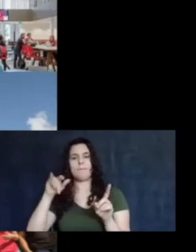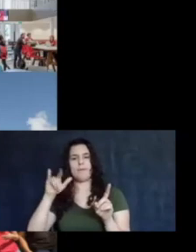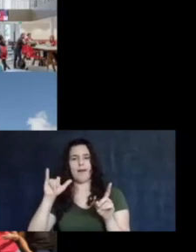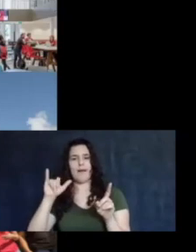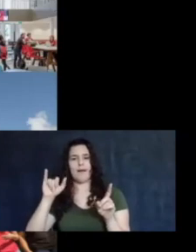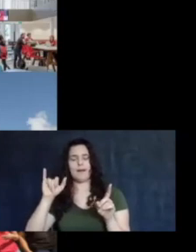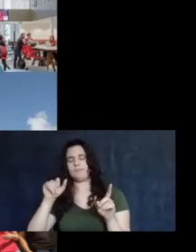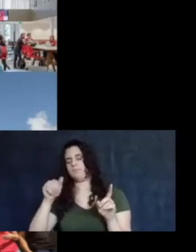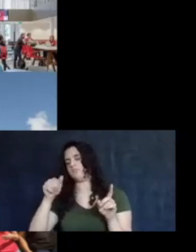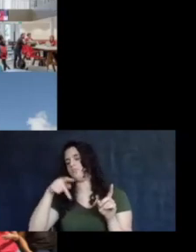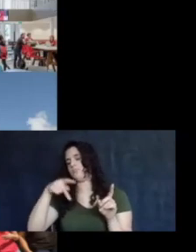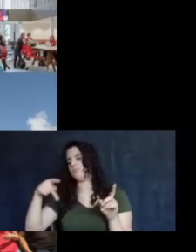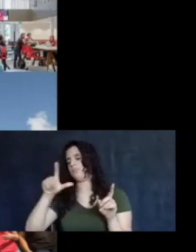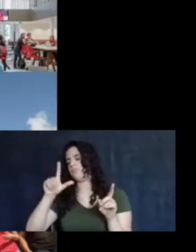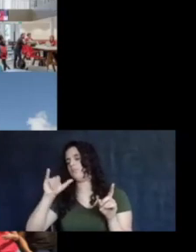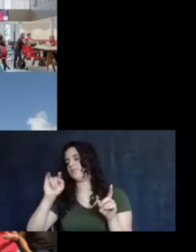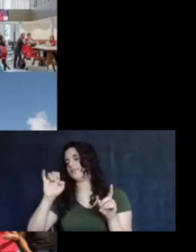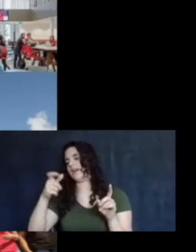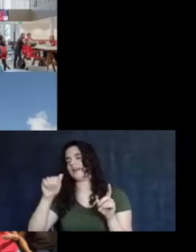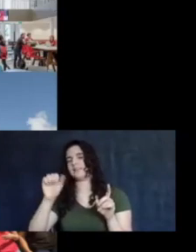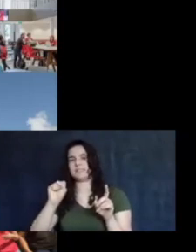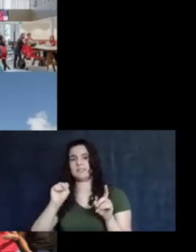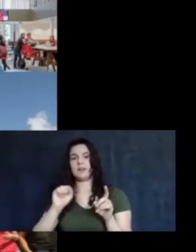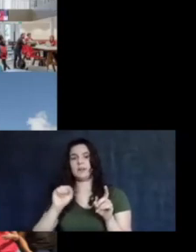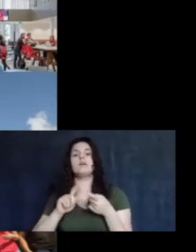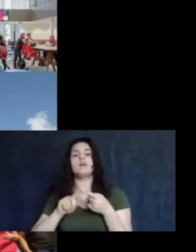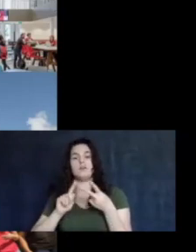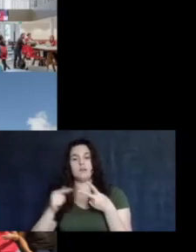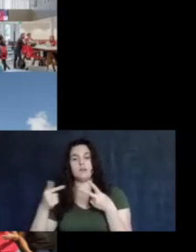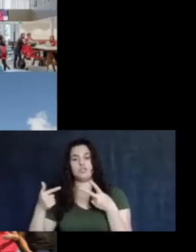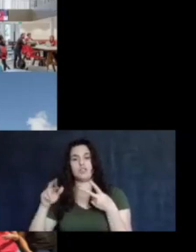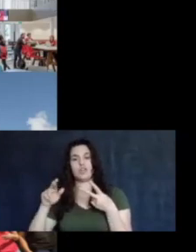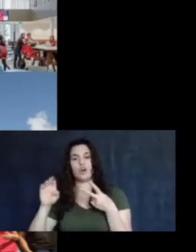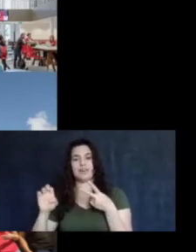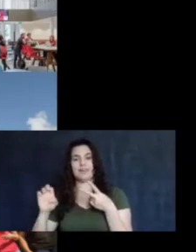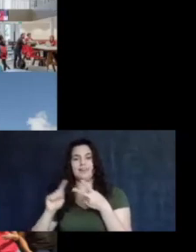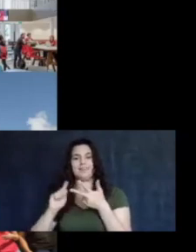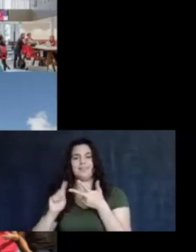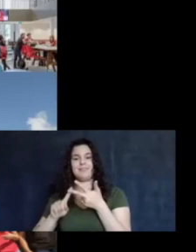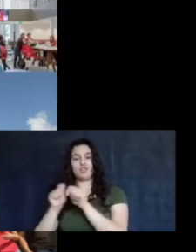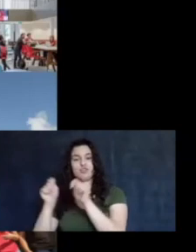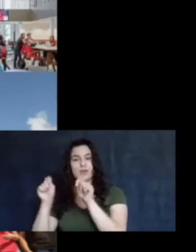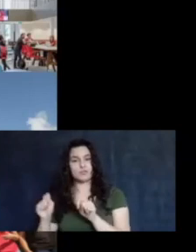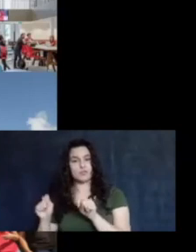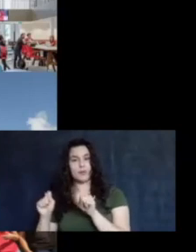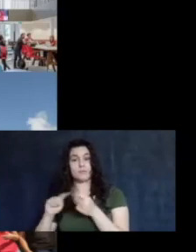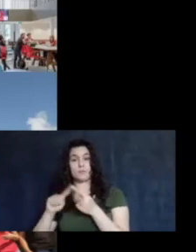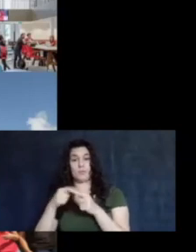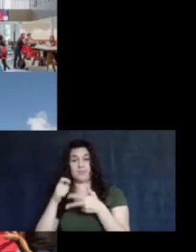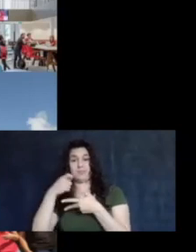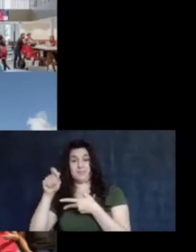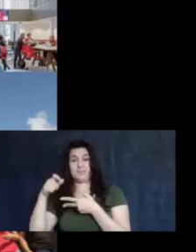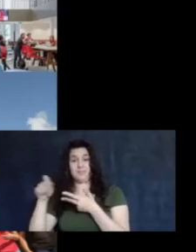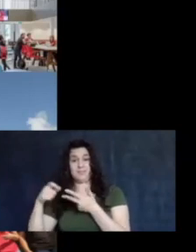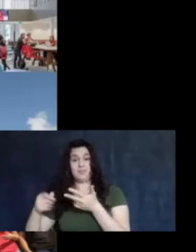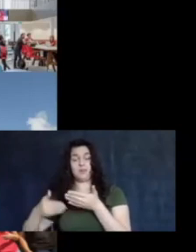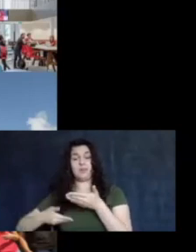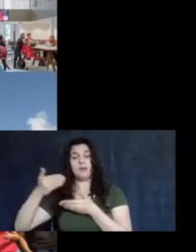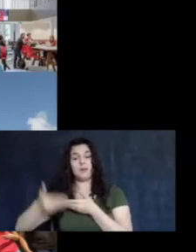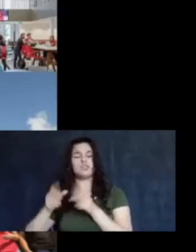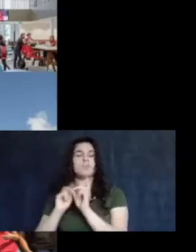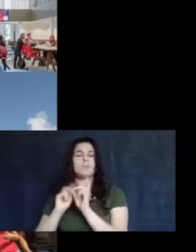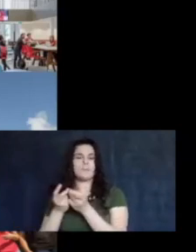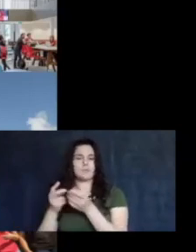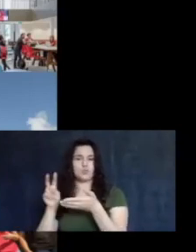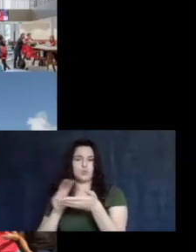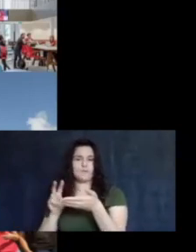and that's your GRE and your transcripts. And then once you're past that stage, you'll move on to the departmental review, where it's a